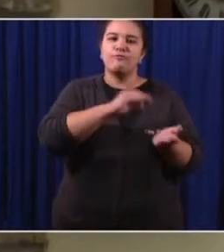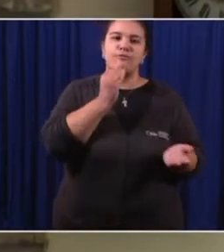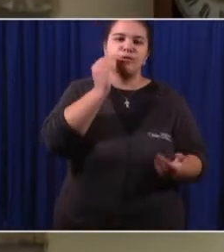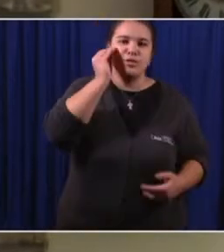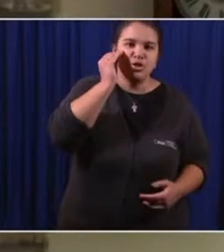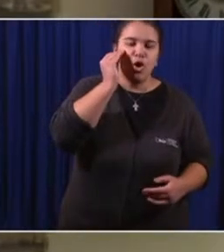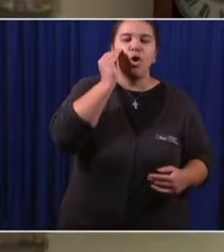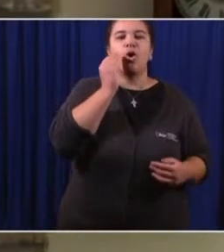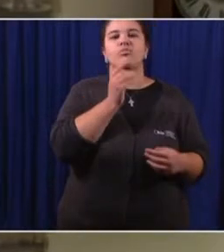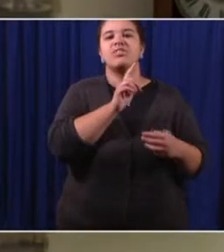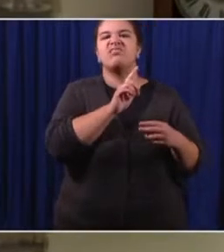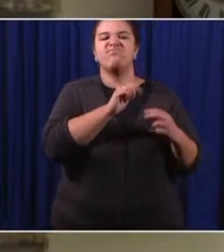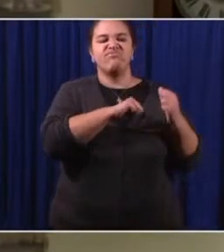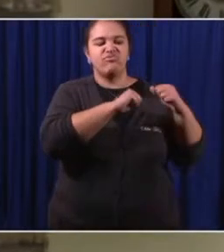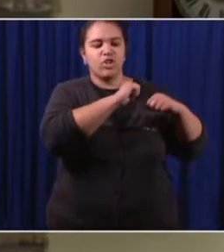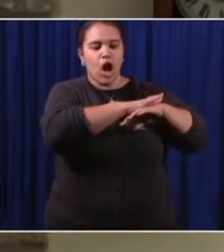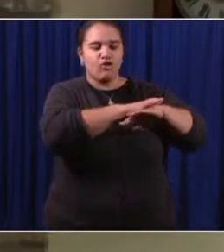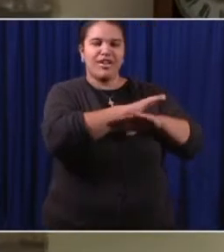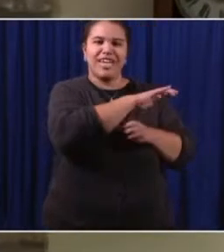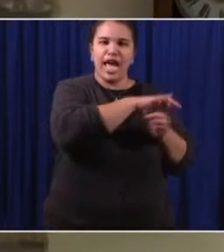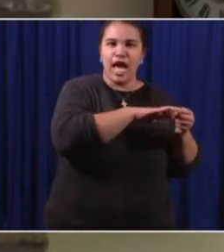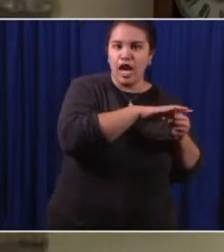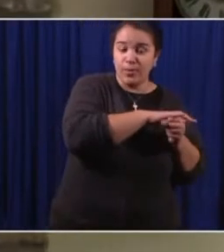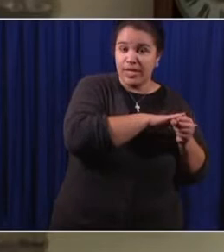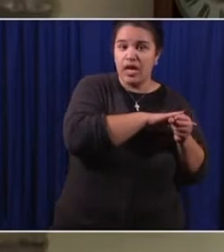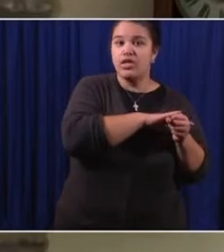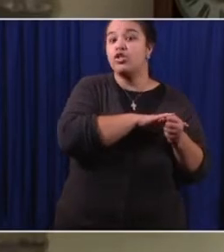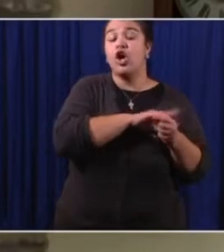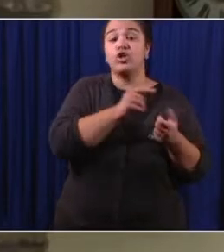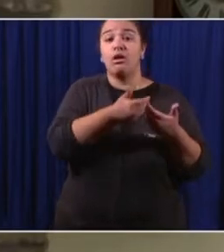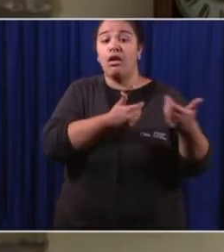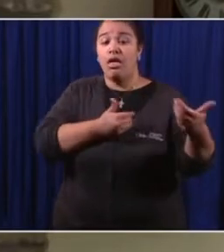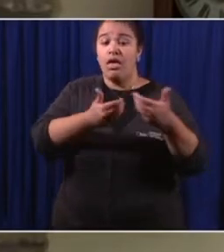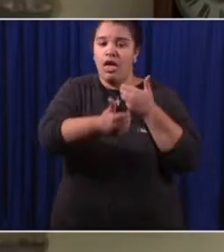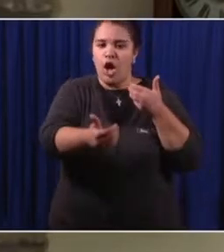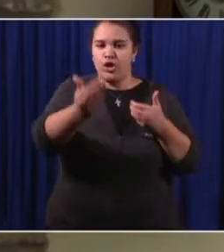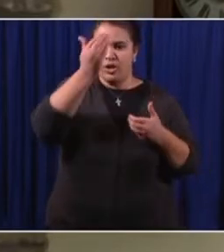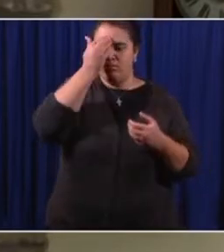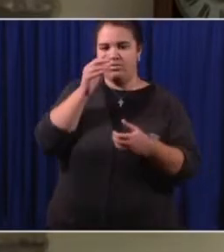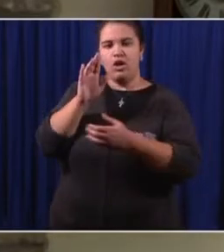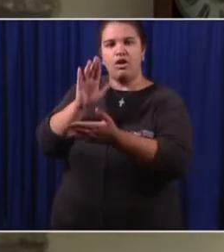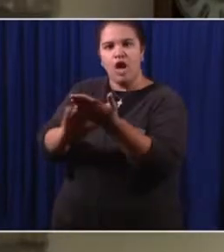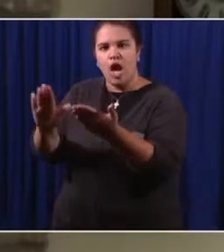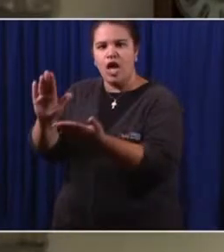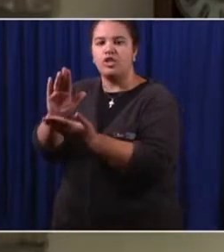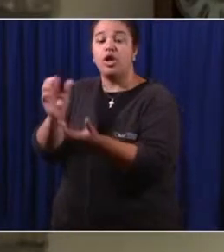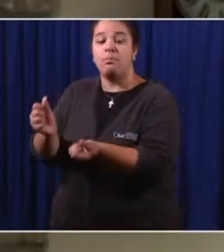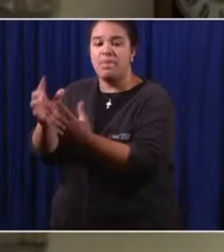can see just how many cases are coming from our universities?